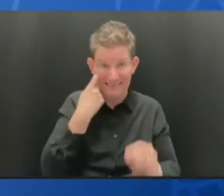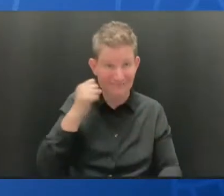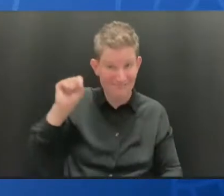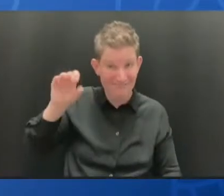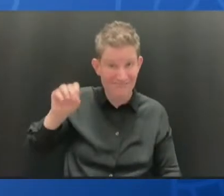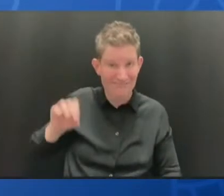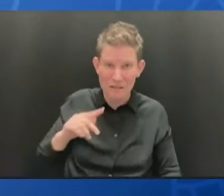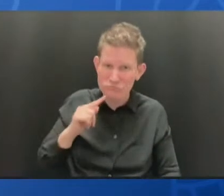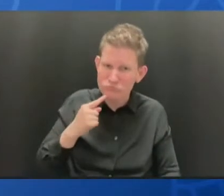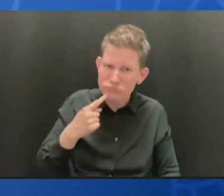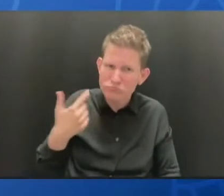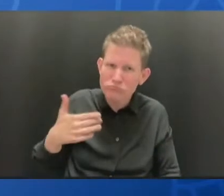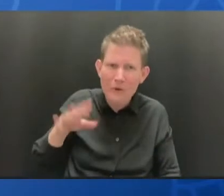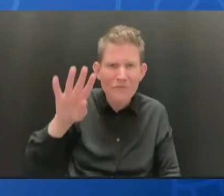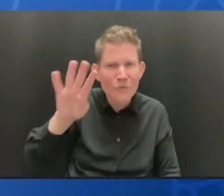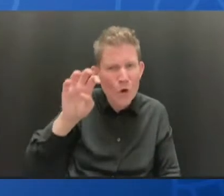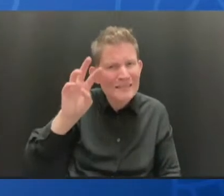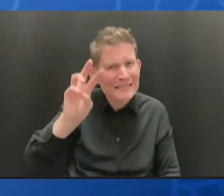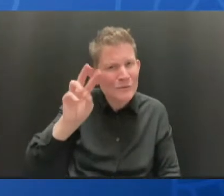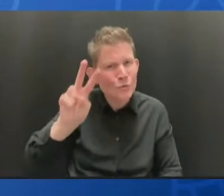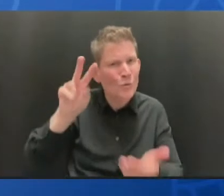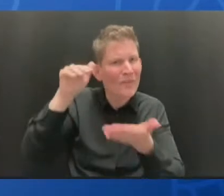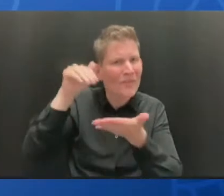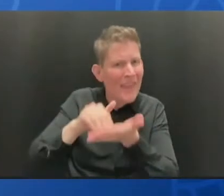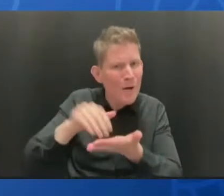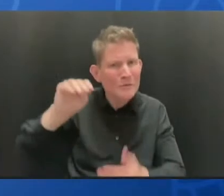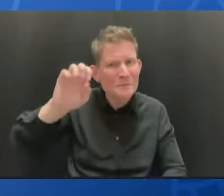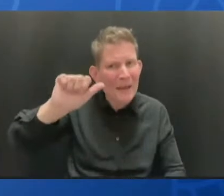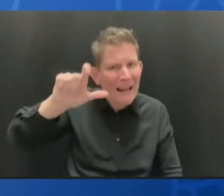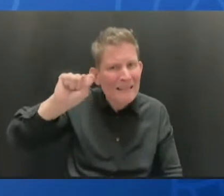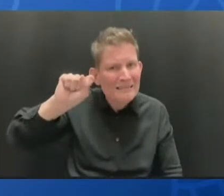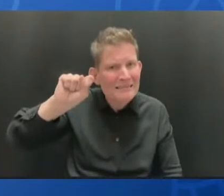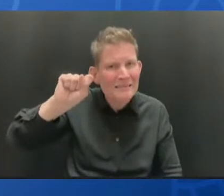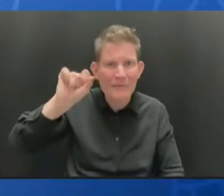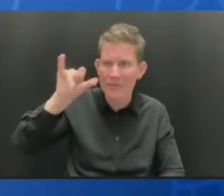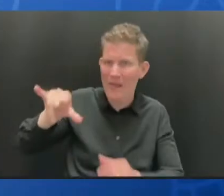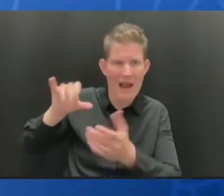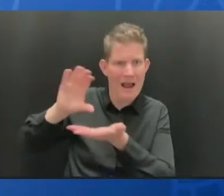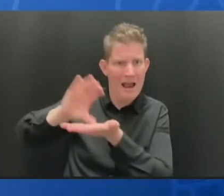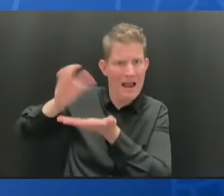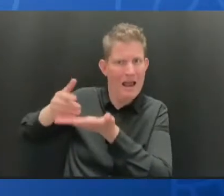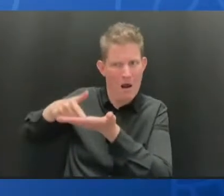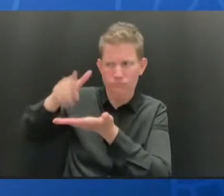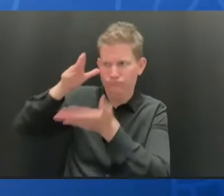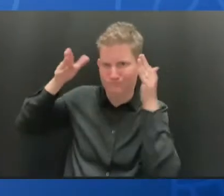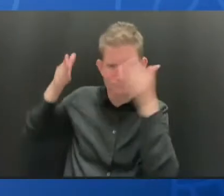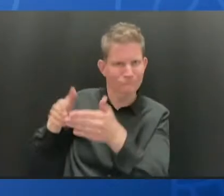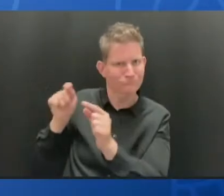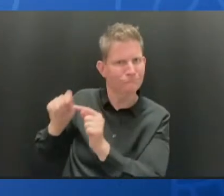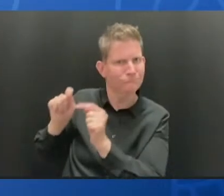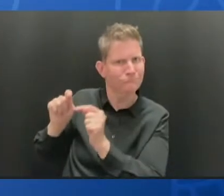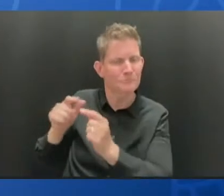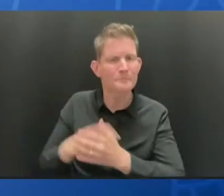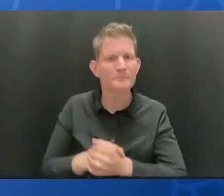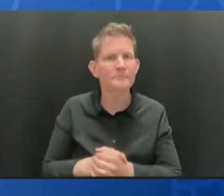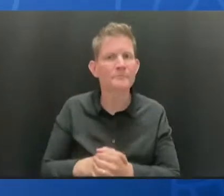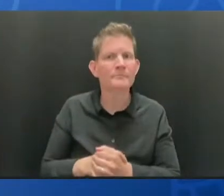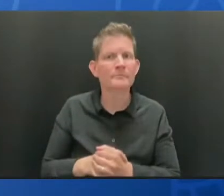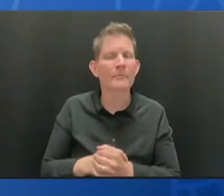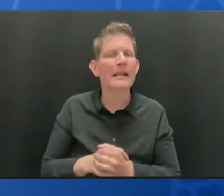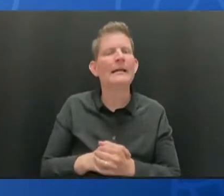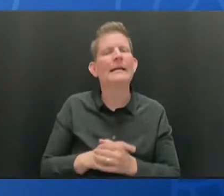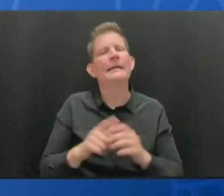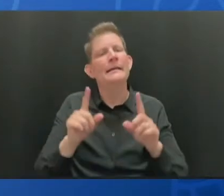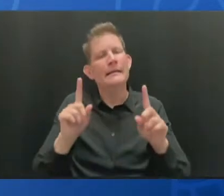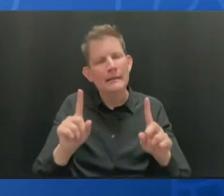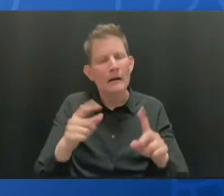meals. You know, that's what we're focused on. And that this is, and I'm not going to address either gossip